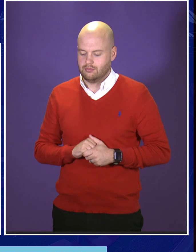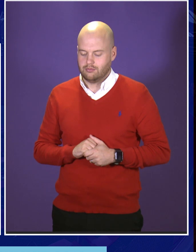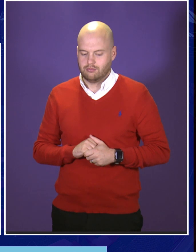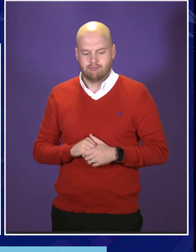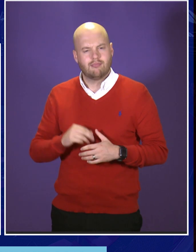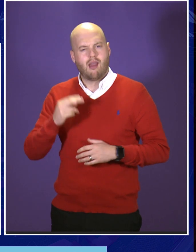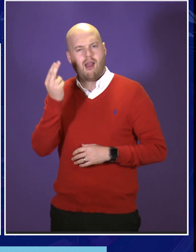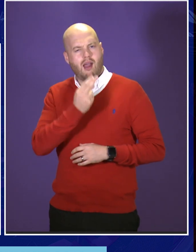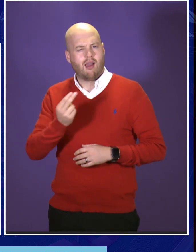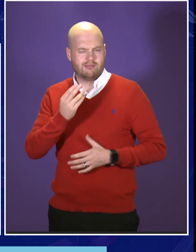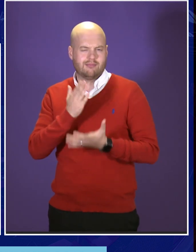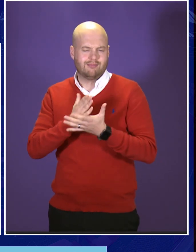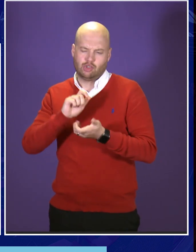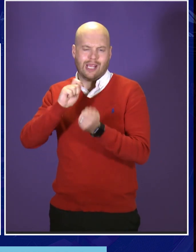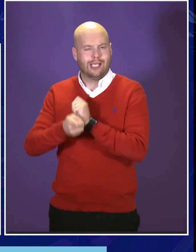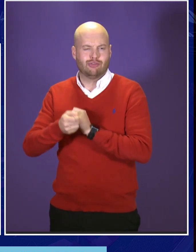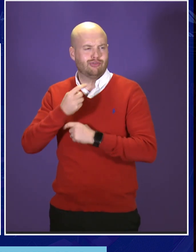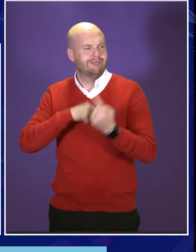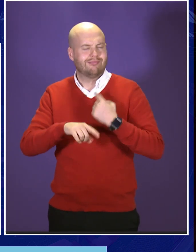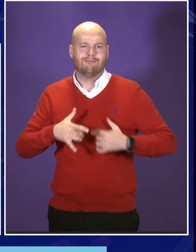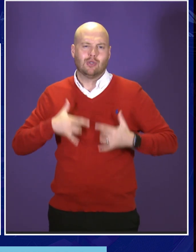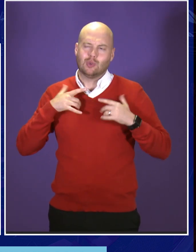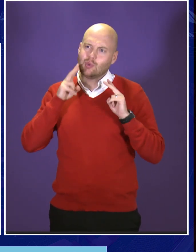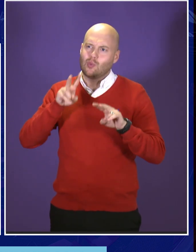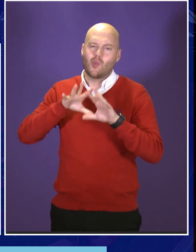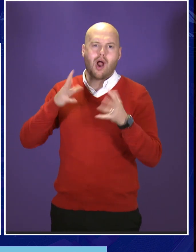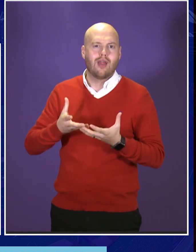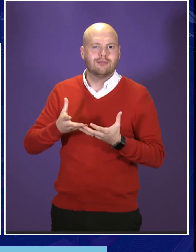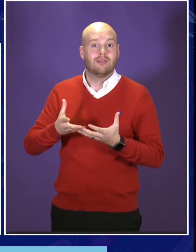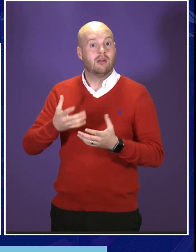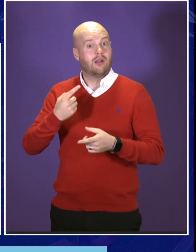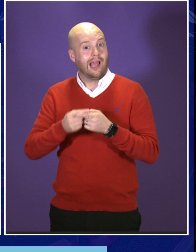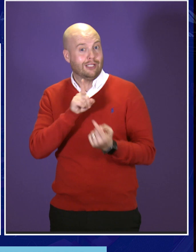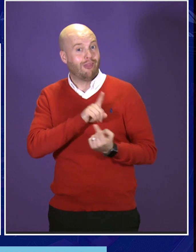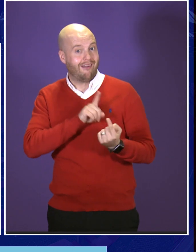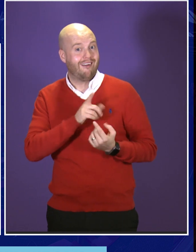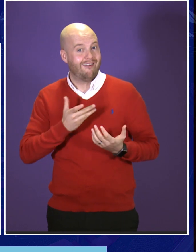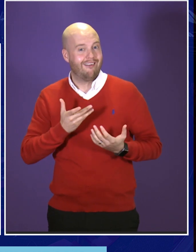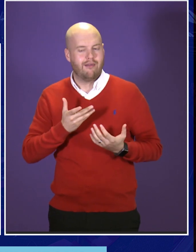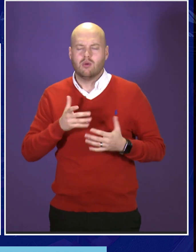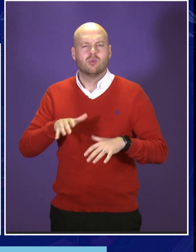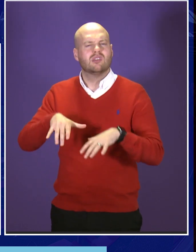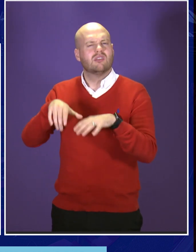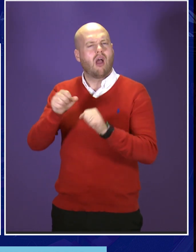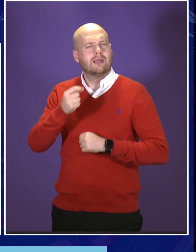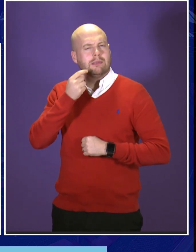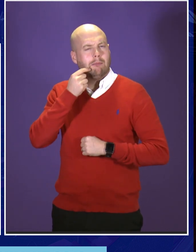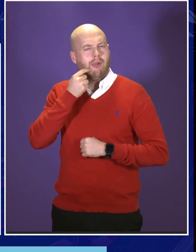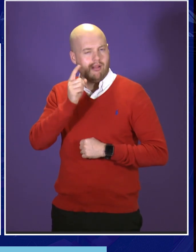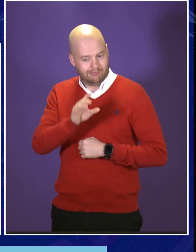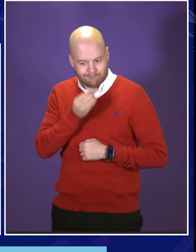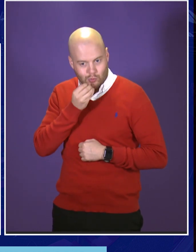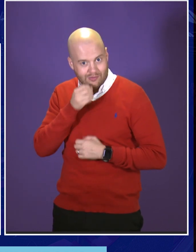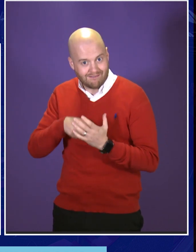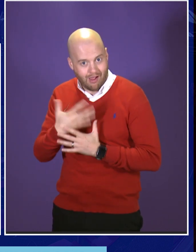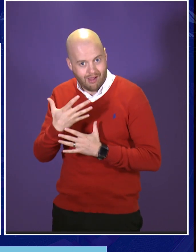Art has changed the way we see the world and the way we see each other. We started with simple tools for food and fire,